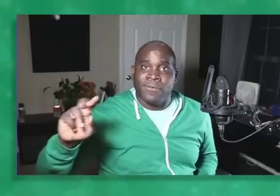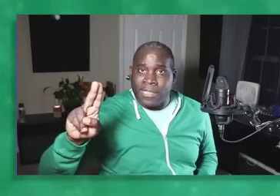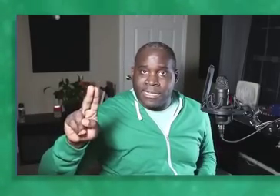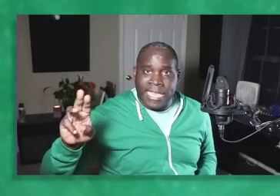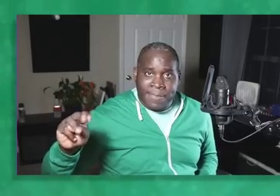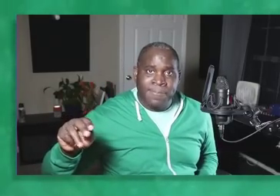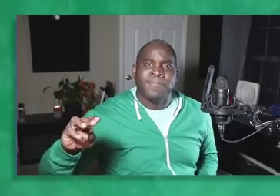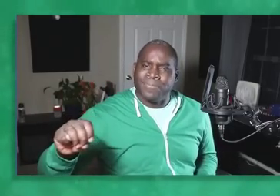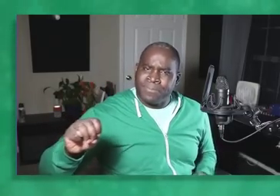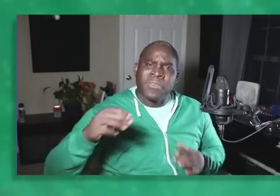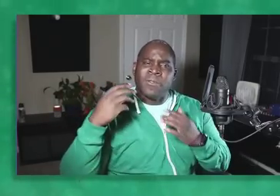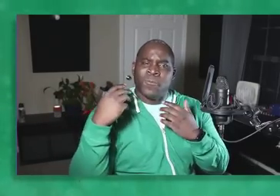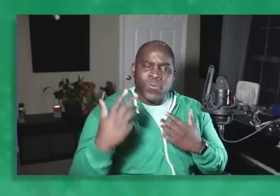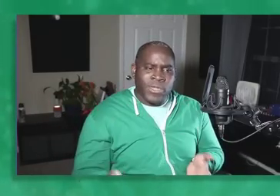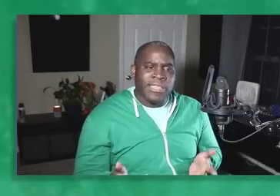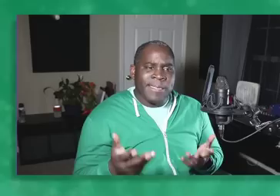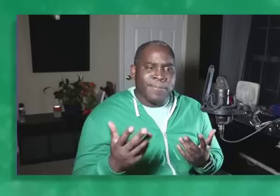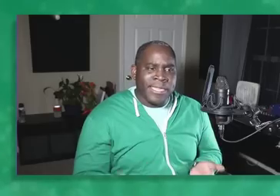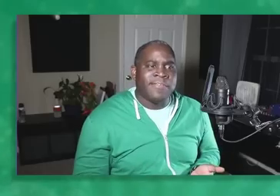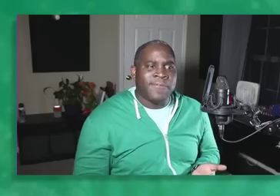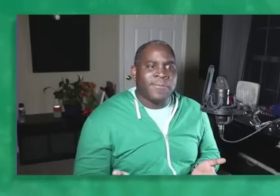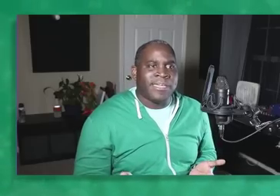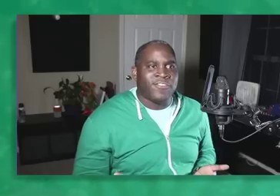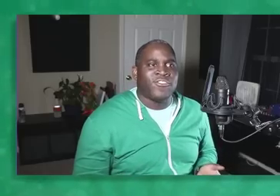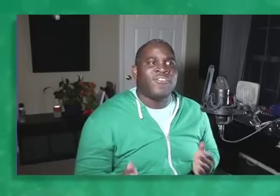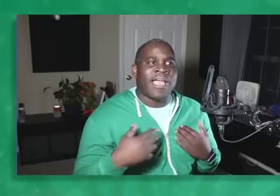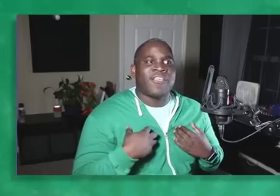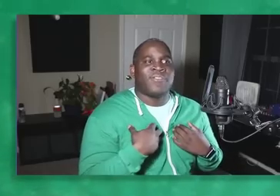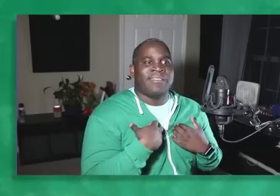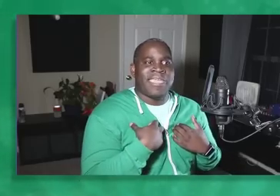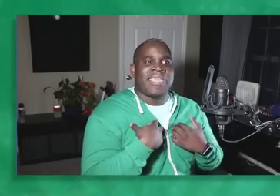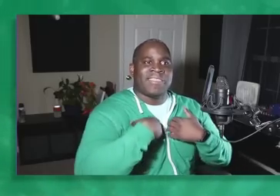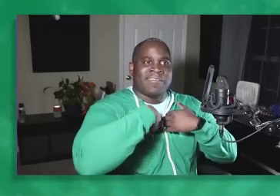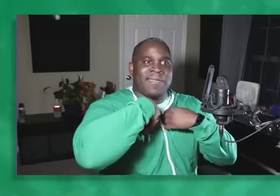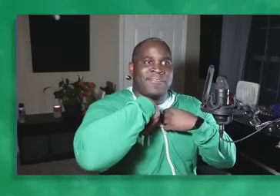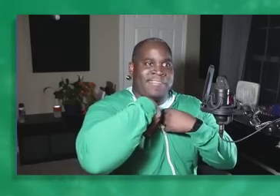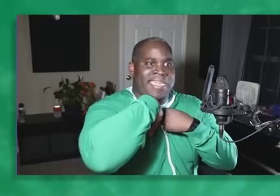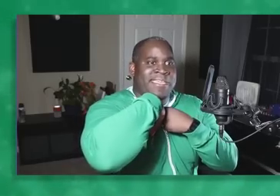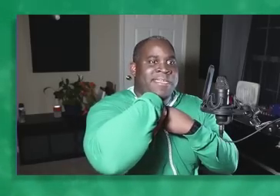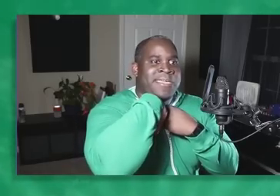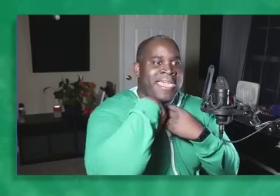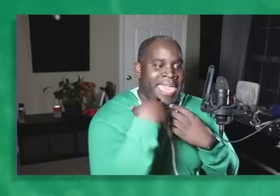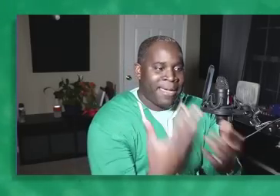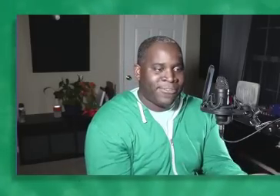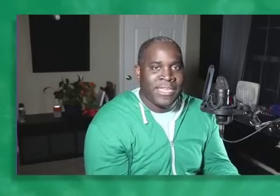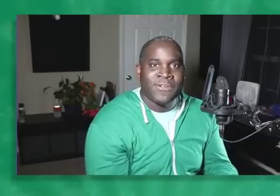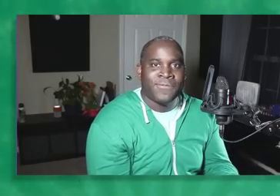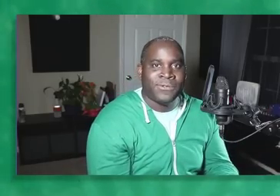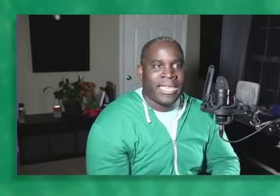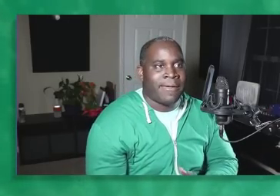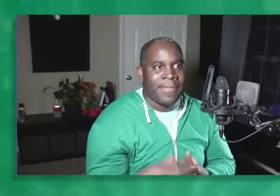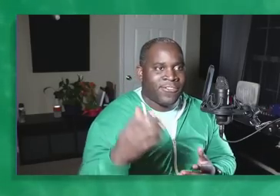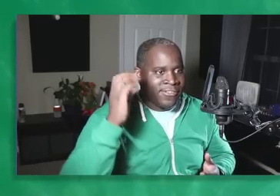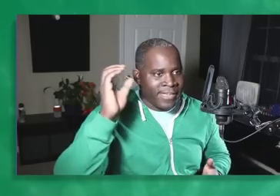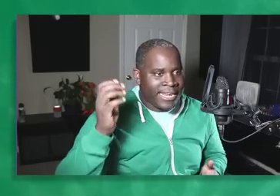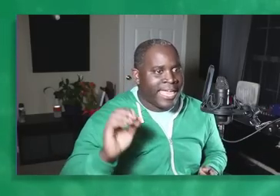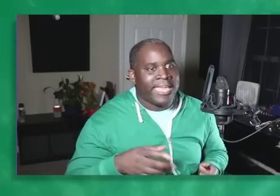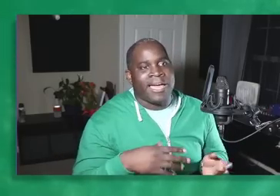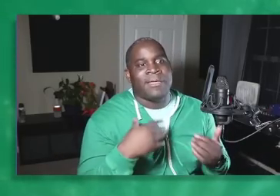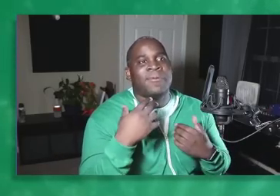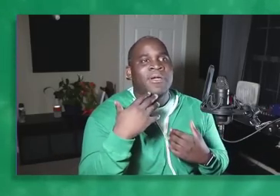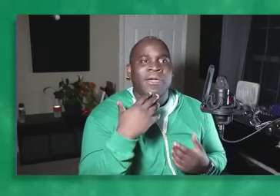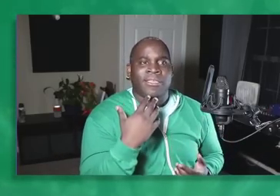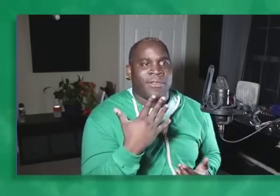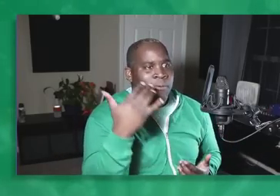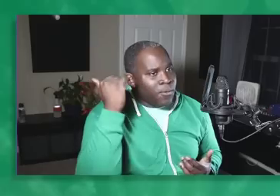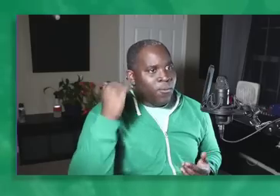the full-on name really meaningful, because she's actually taking the time to say, hey, I'm saying your full name. I'm not just signing, hey,